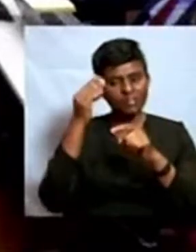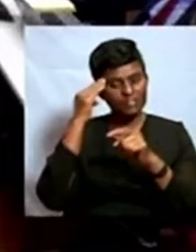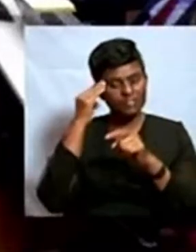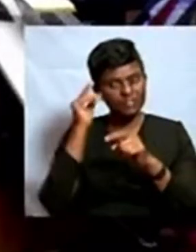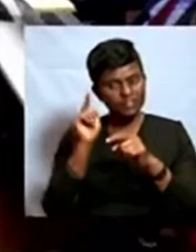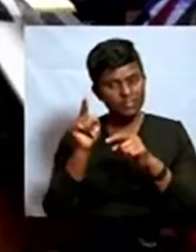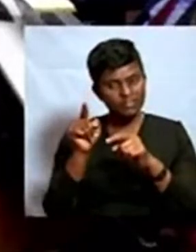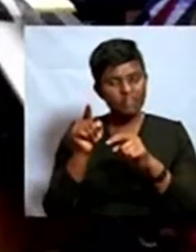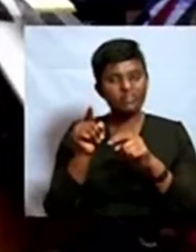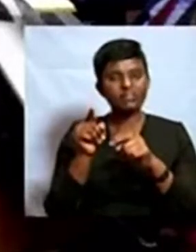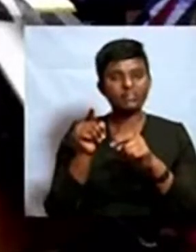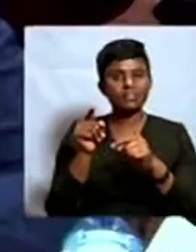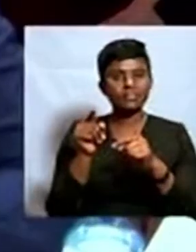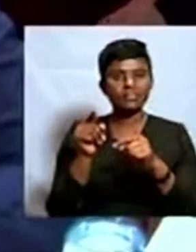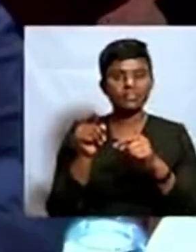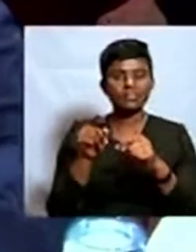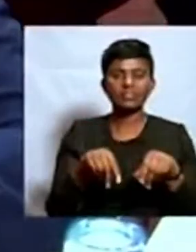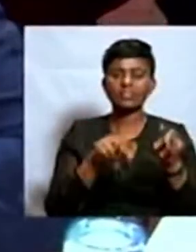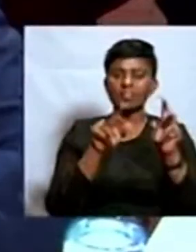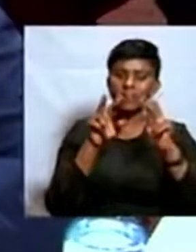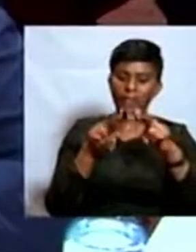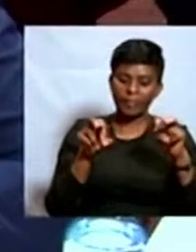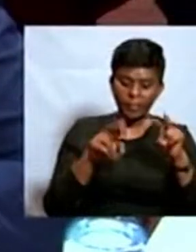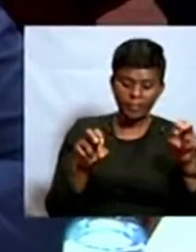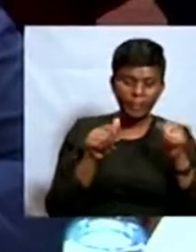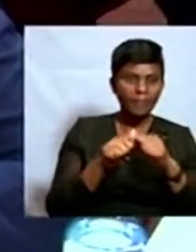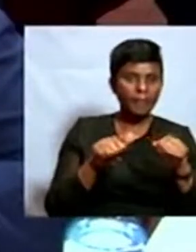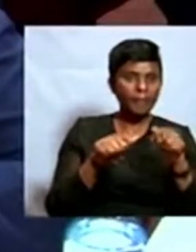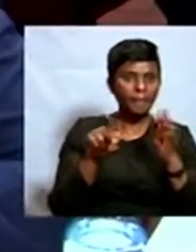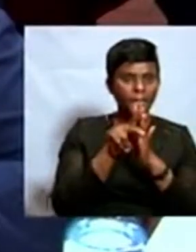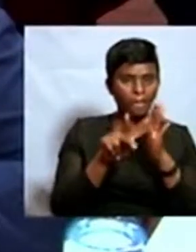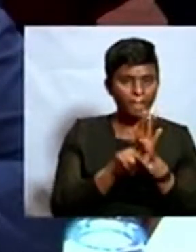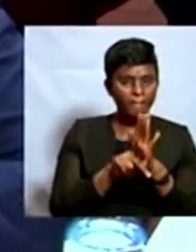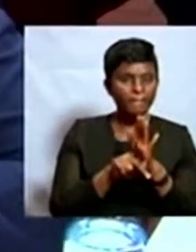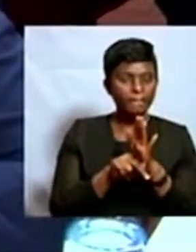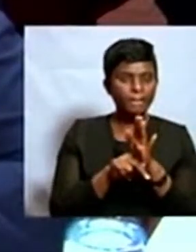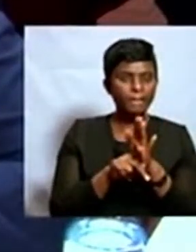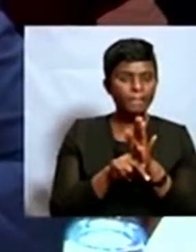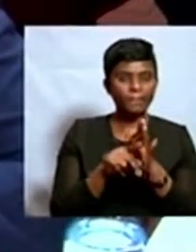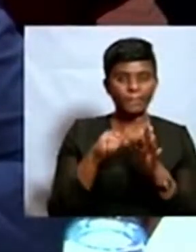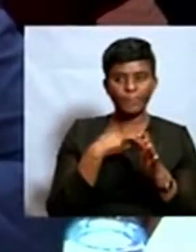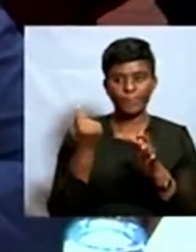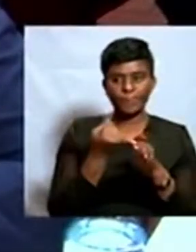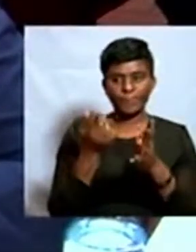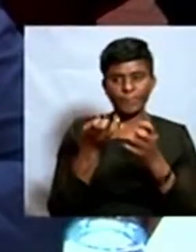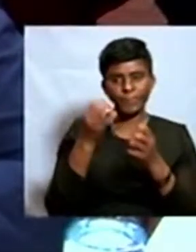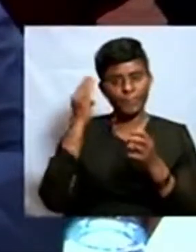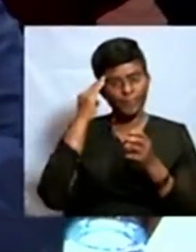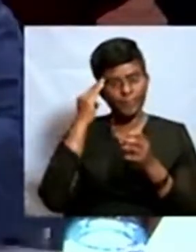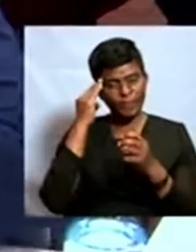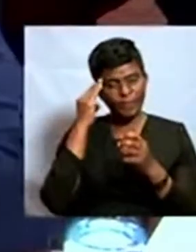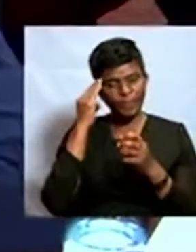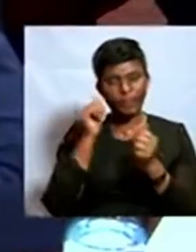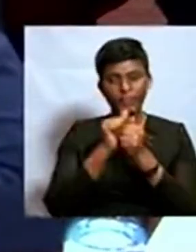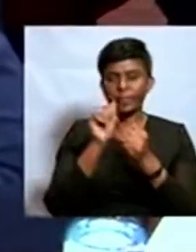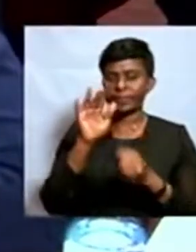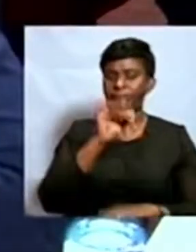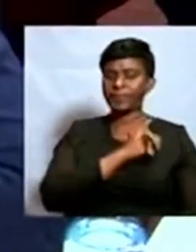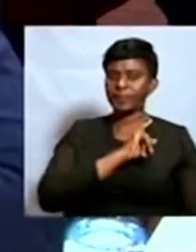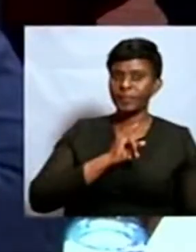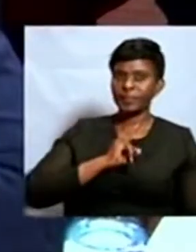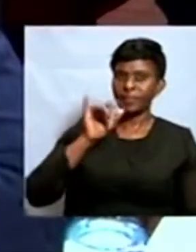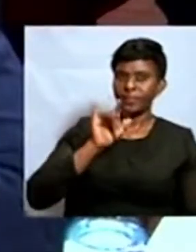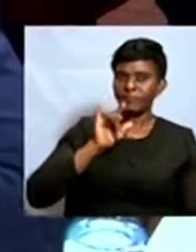in the area of research and monitoring. And I wanted to find out, in terms of the industry, the